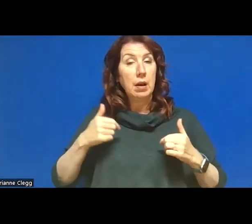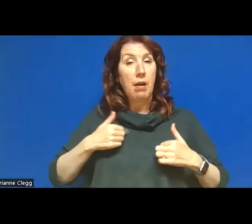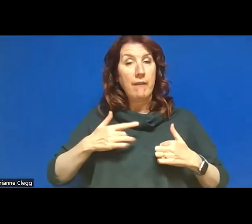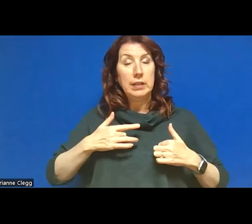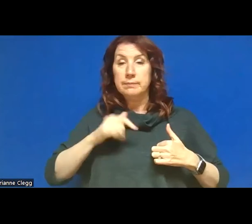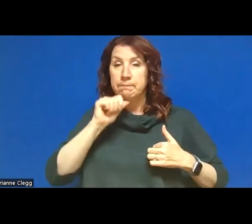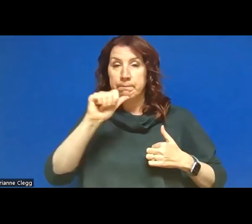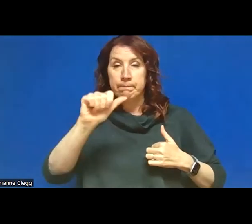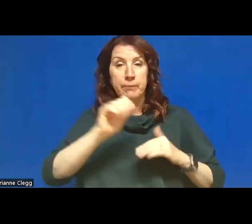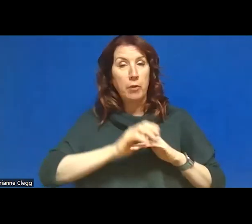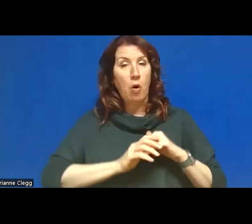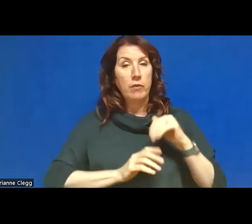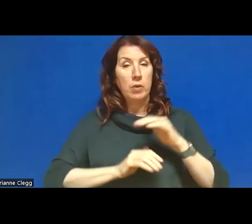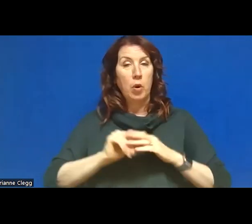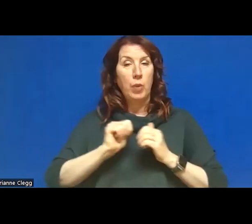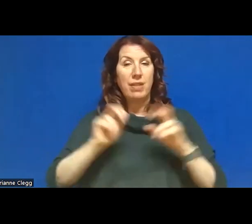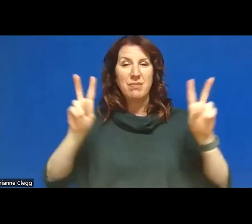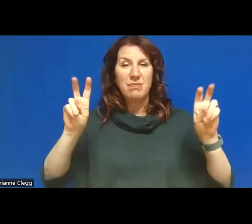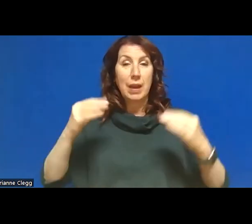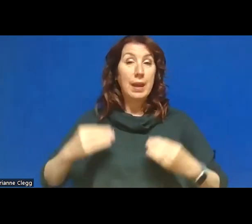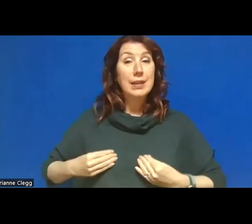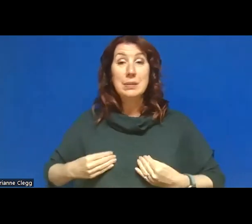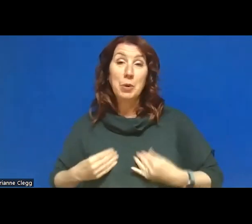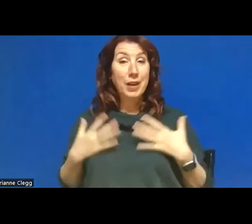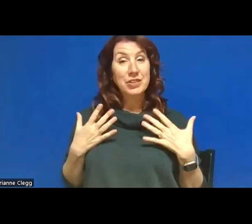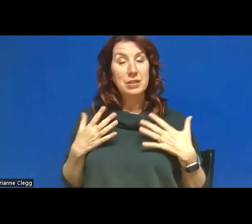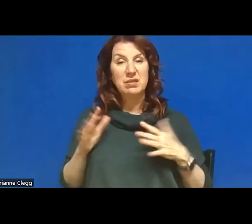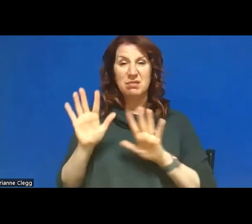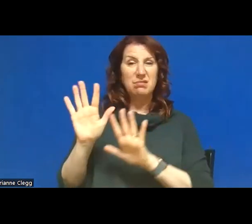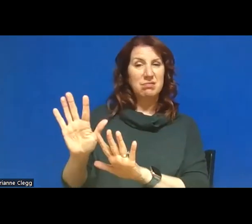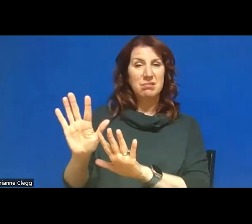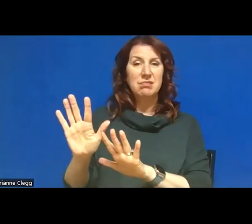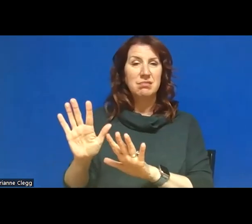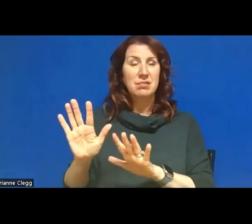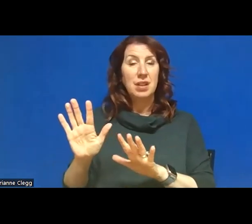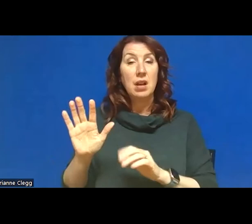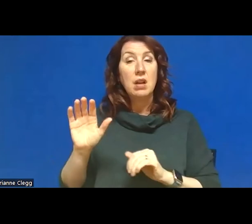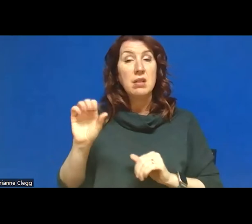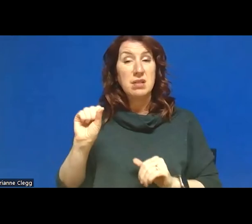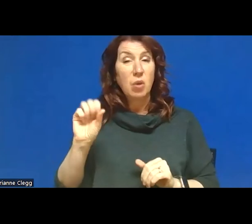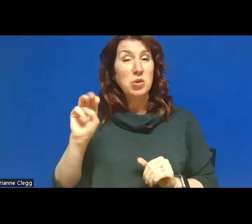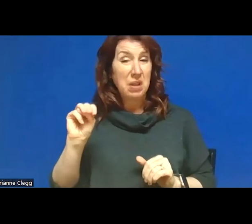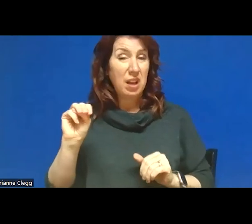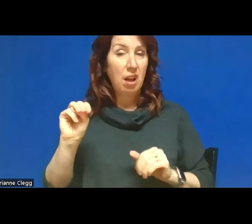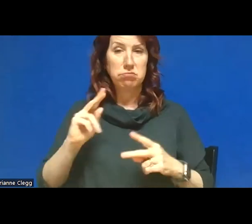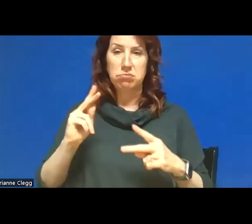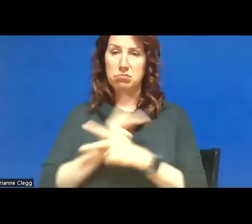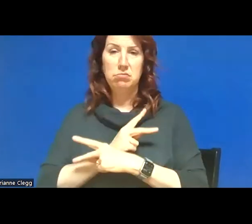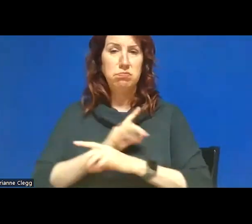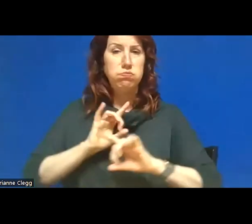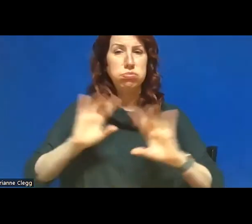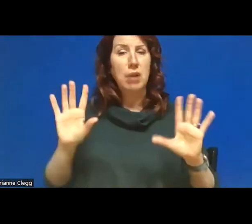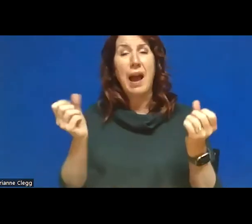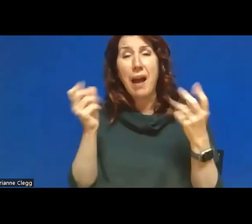uncomfortable with the idea of inspiration, right? And with social media, it makes it worse. Oh my goodness, how